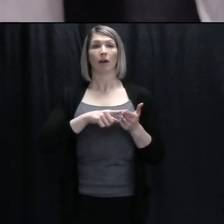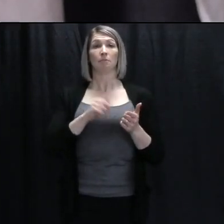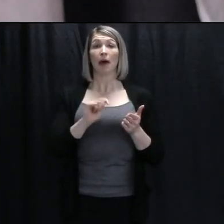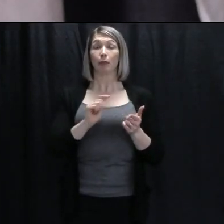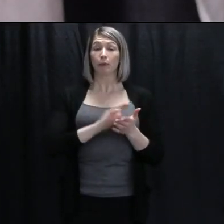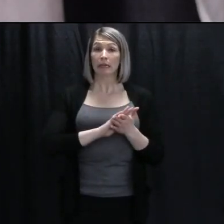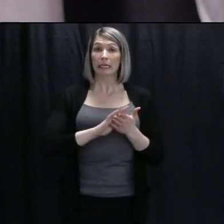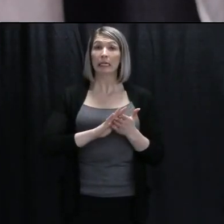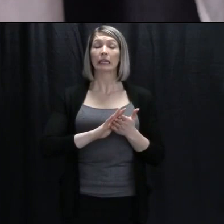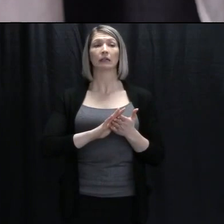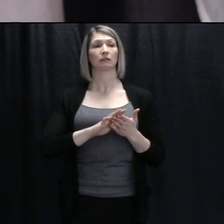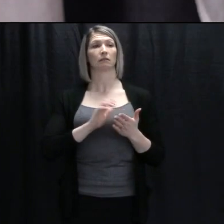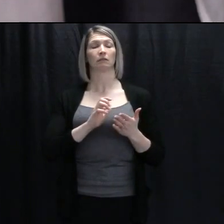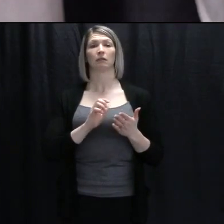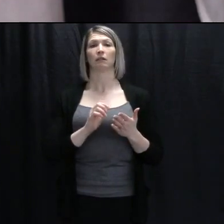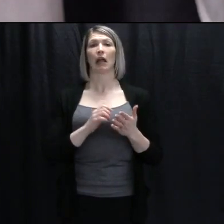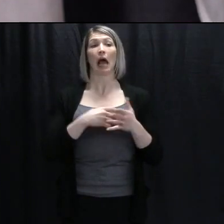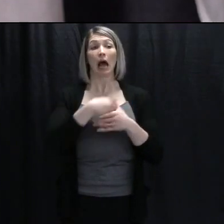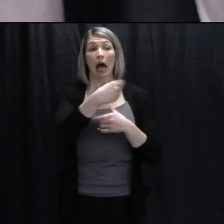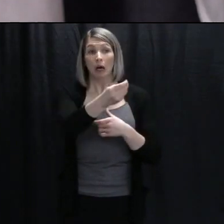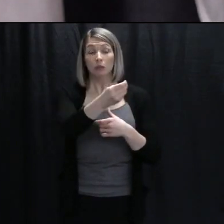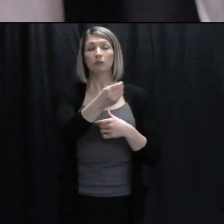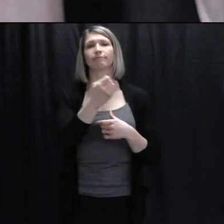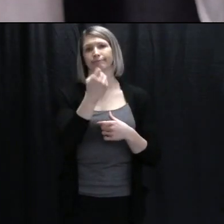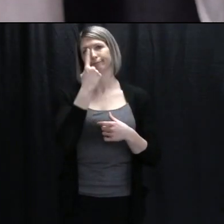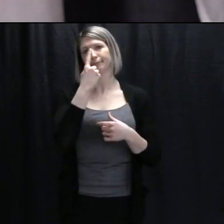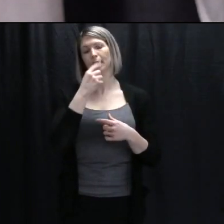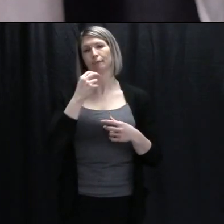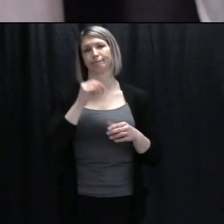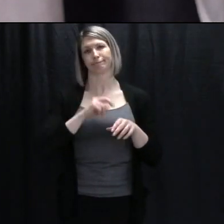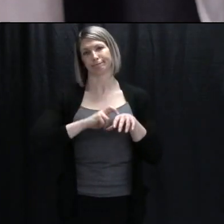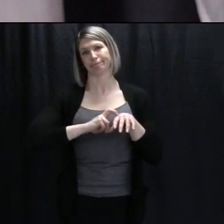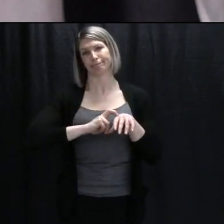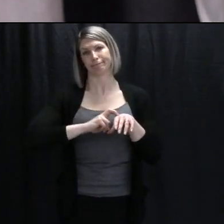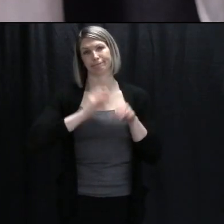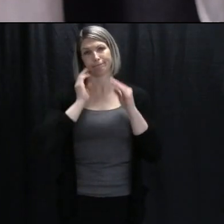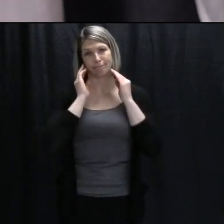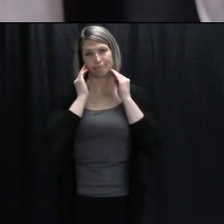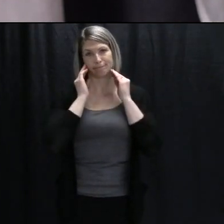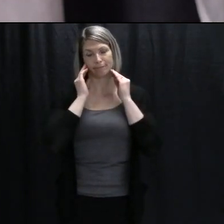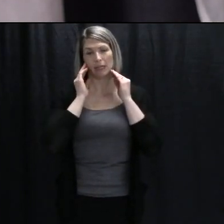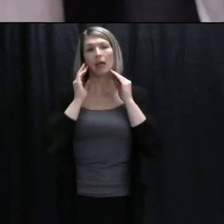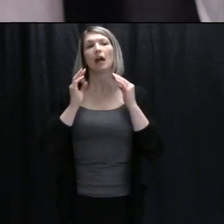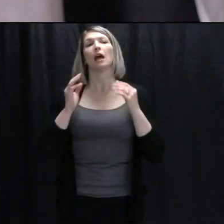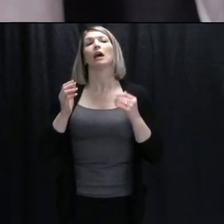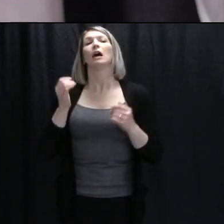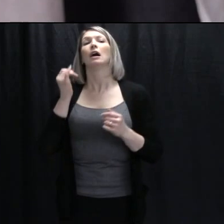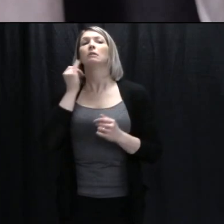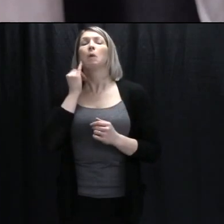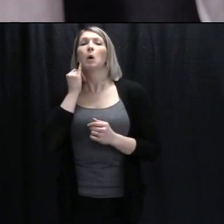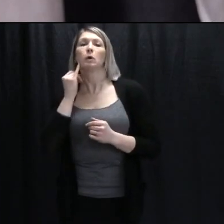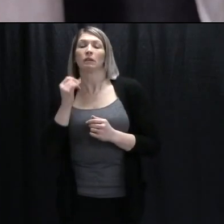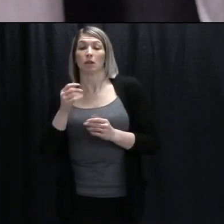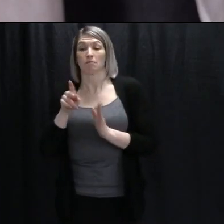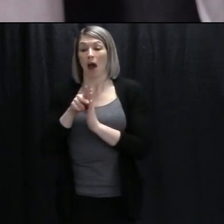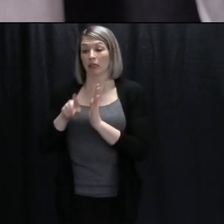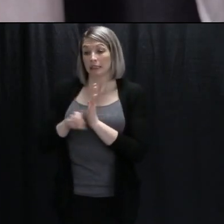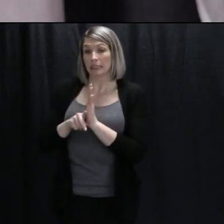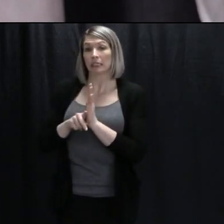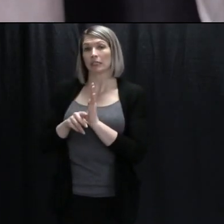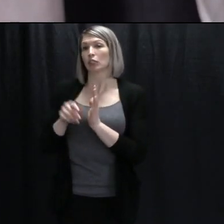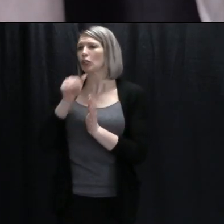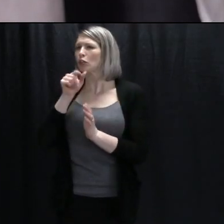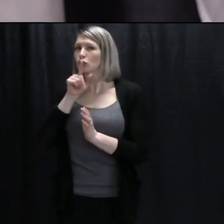we do have in place through our occupational health and safety inspectors that could actually visit those sites as an example. But, it's incumbent on